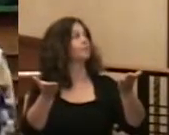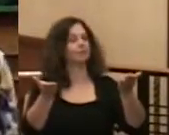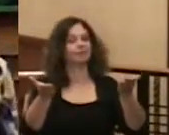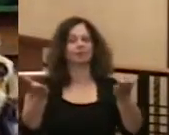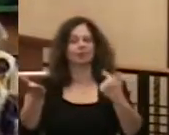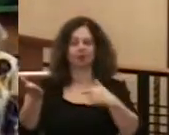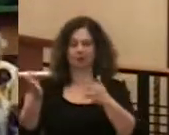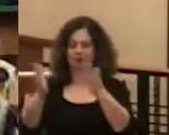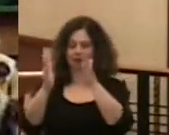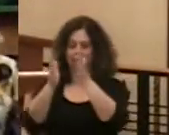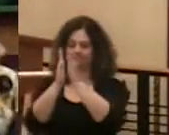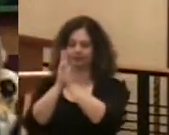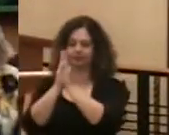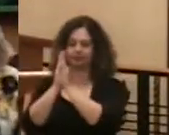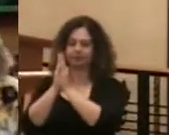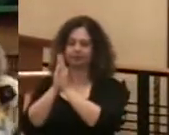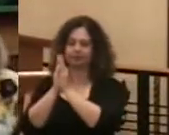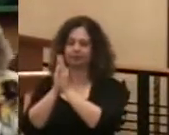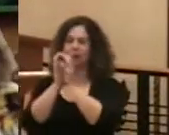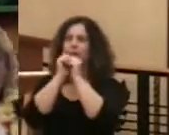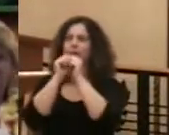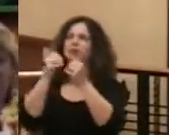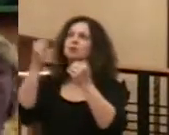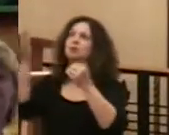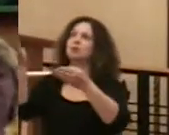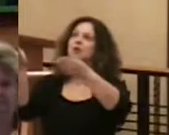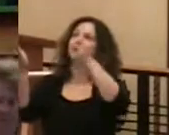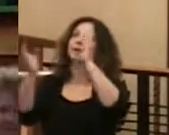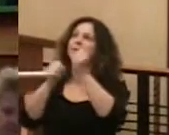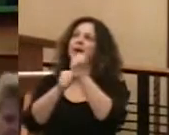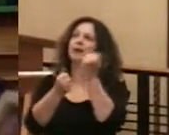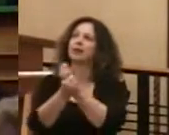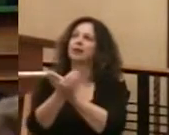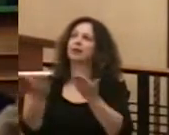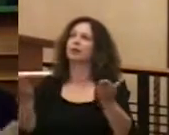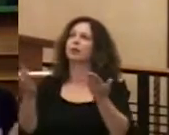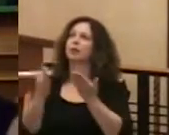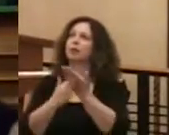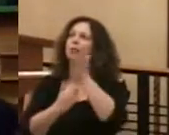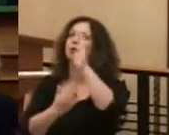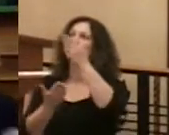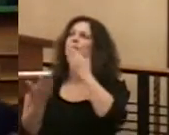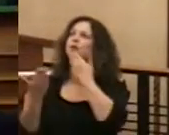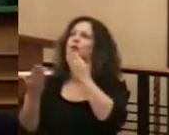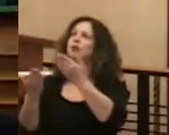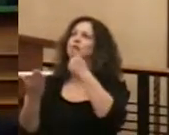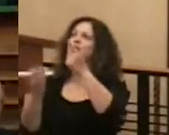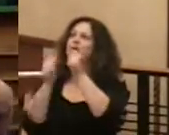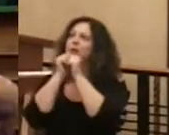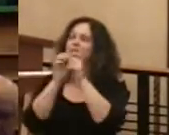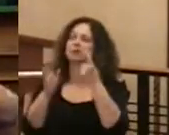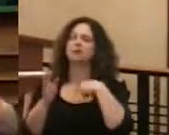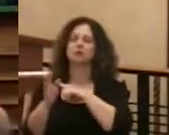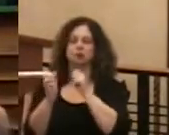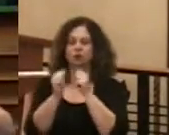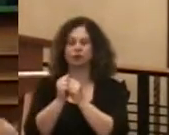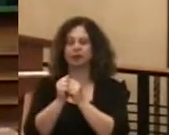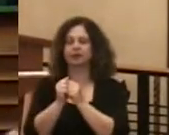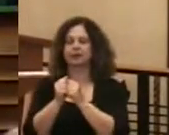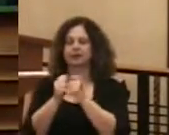Let us pray. Blessed are you, O God, maker of all things. Through your goodness, you have blessed us with these